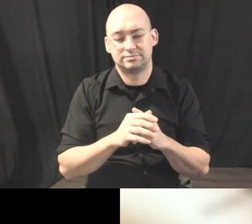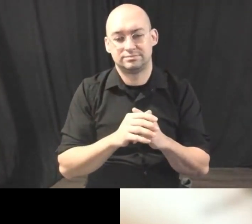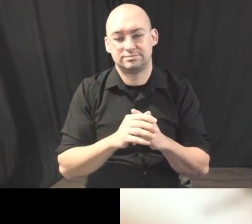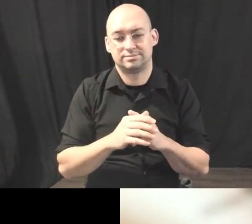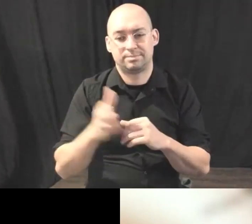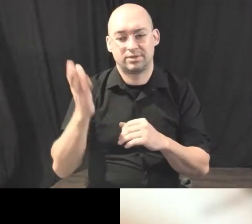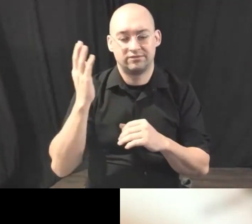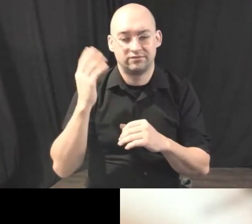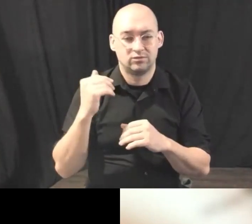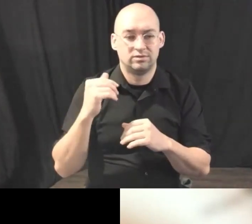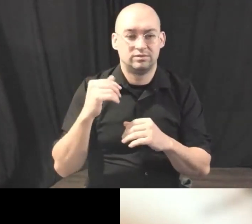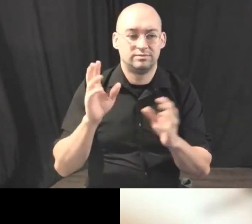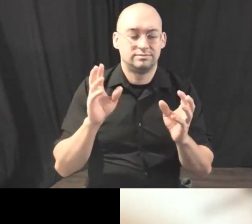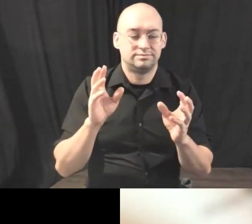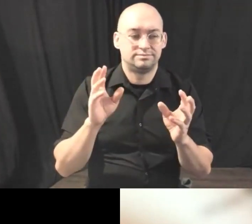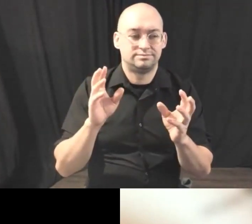iterations